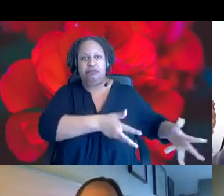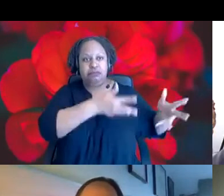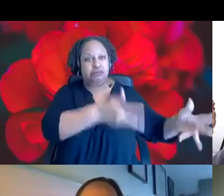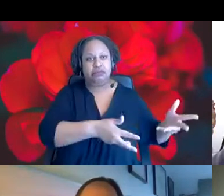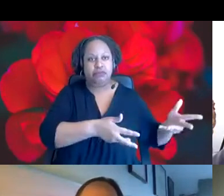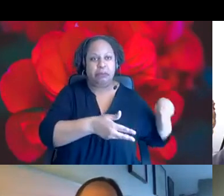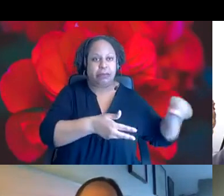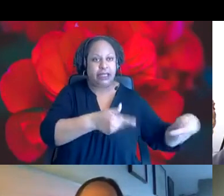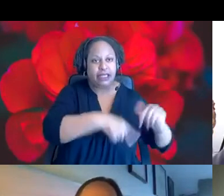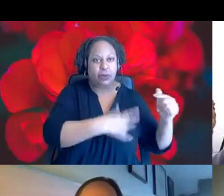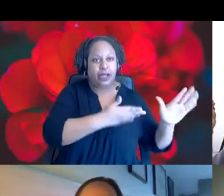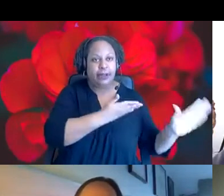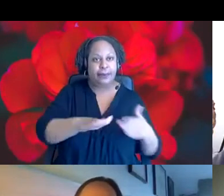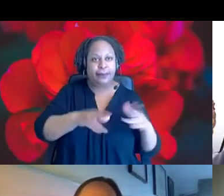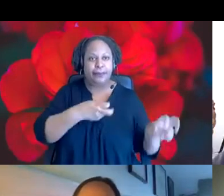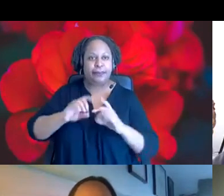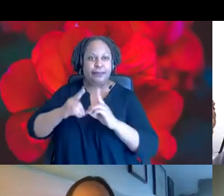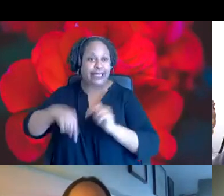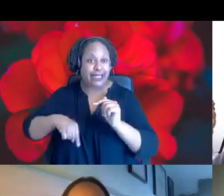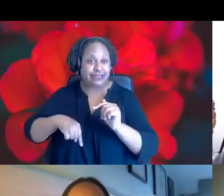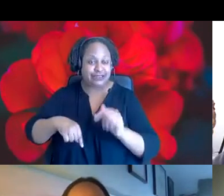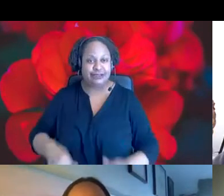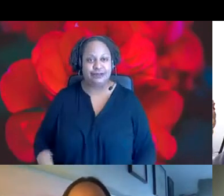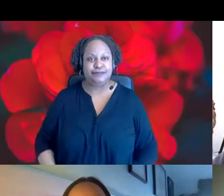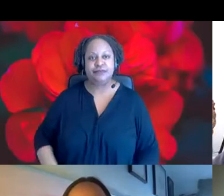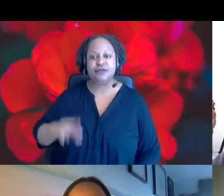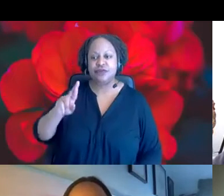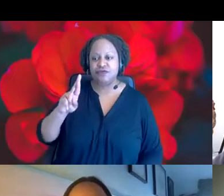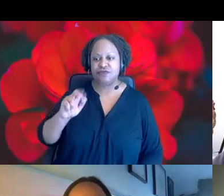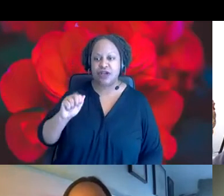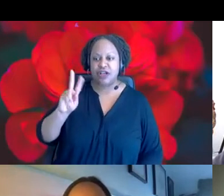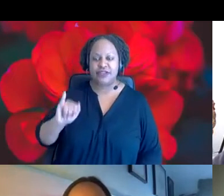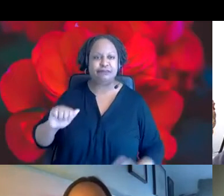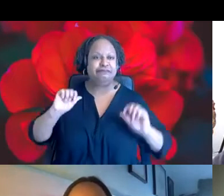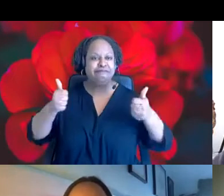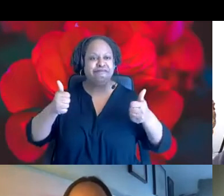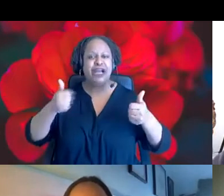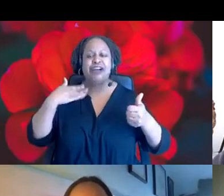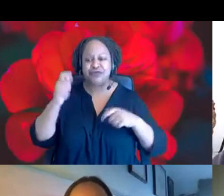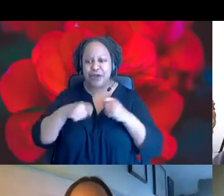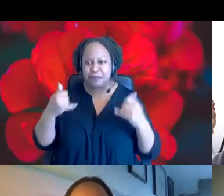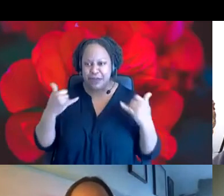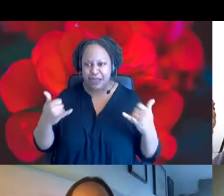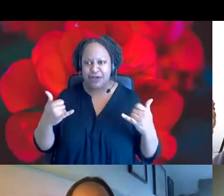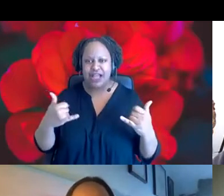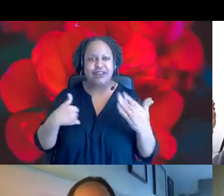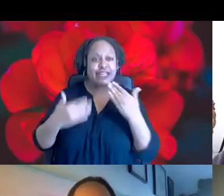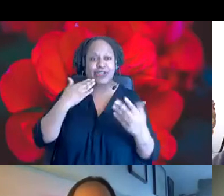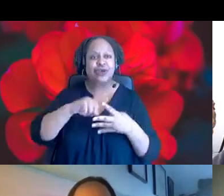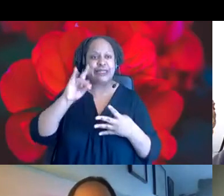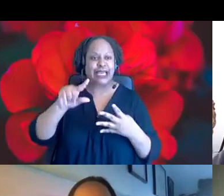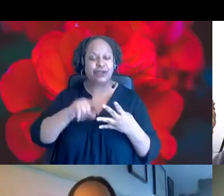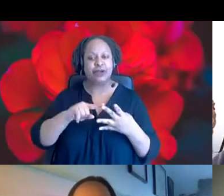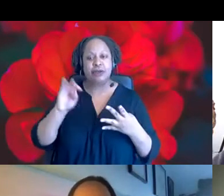Well said. I'm going to have to wrap us there. I can't thank you all so much. Daniel, Marion, Anissa,